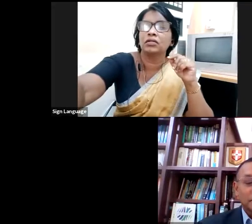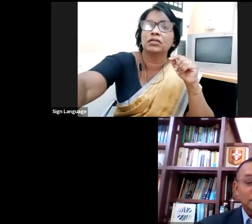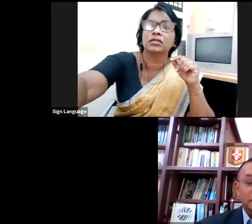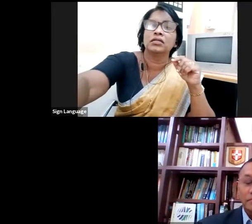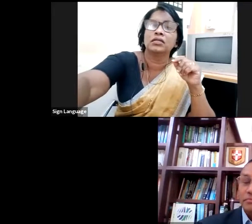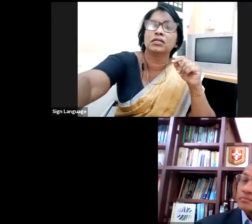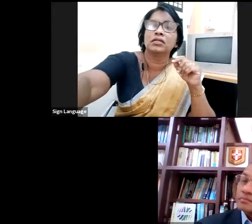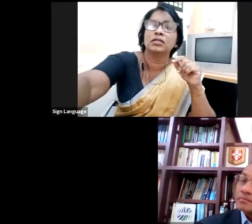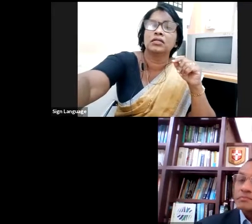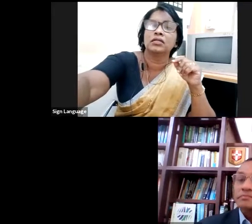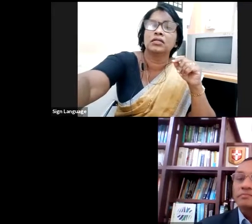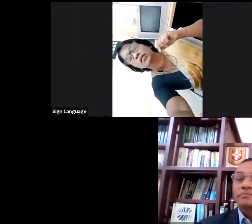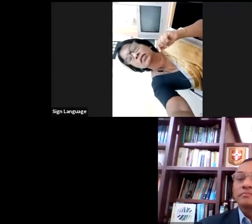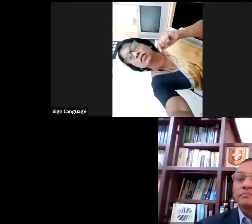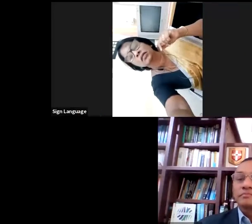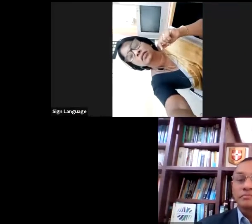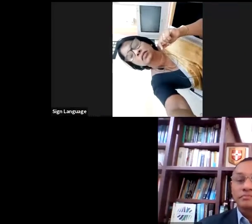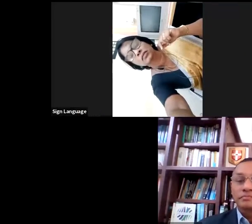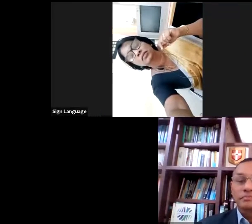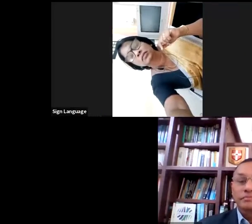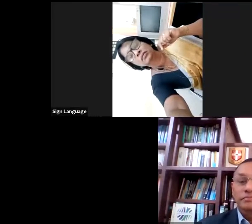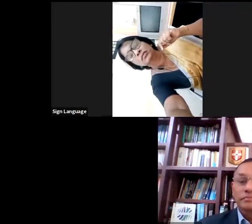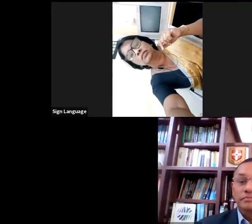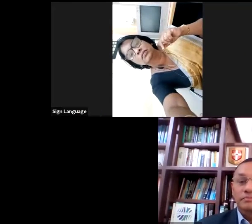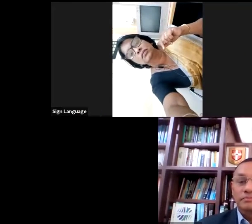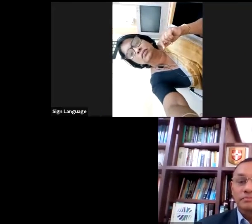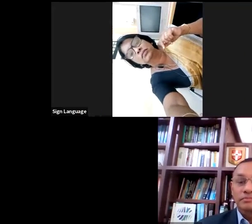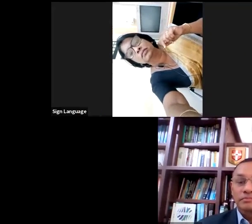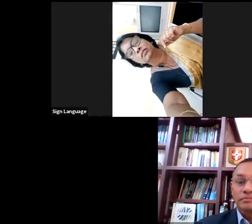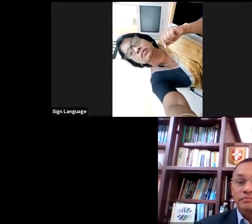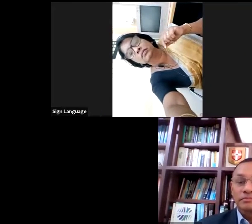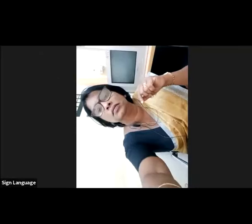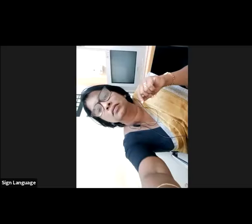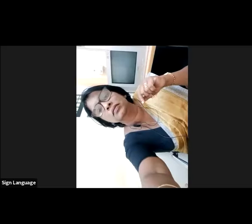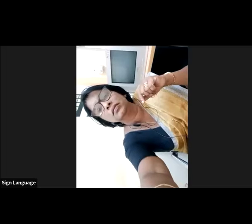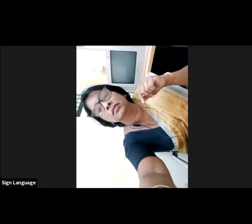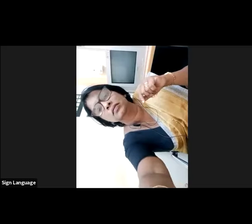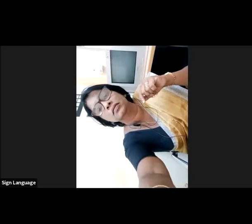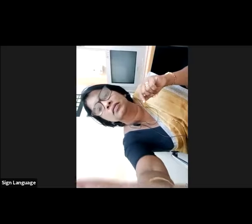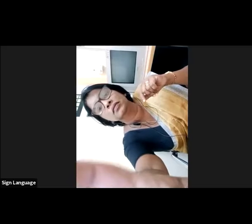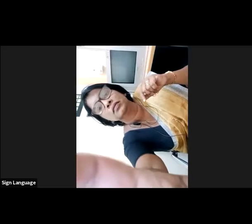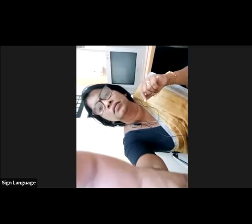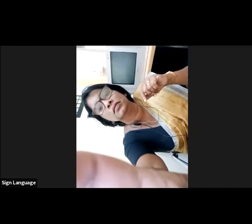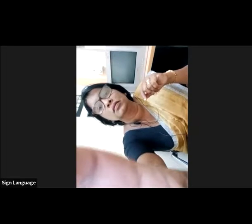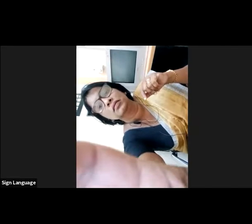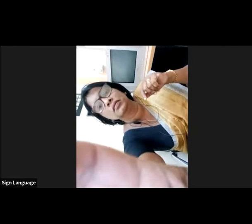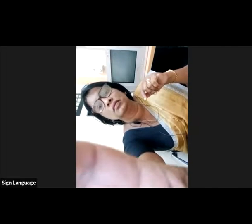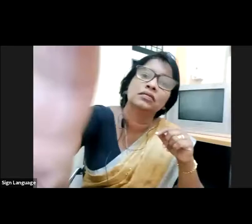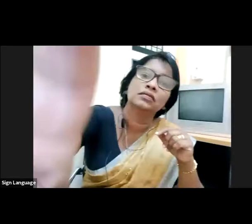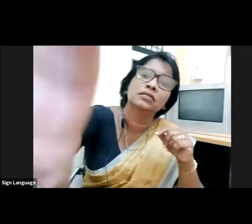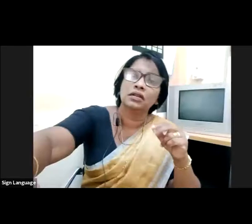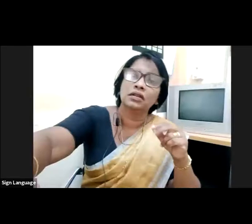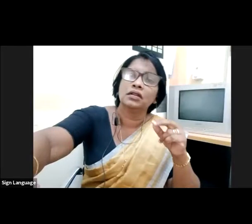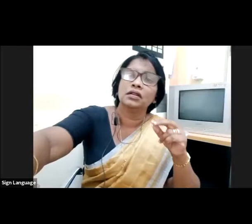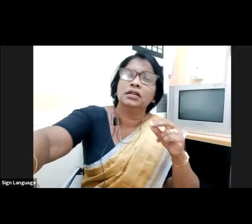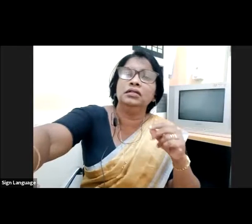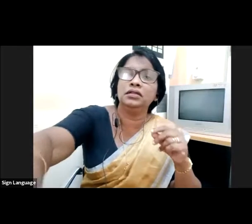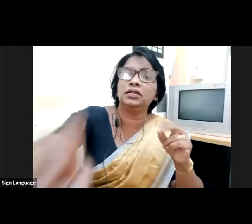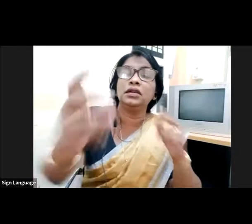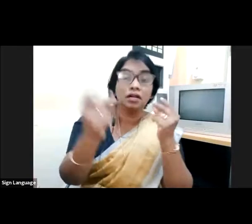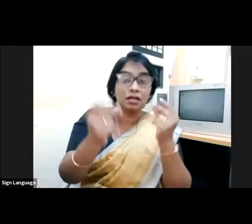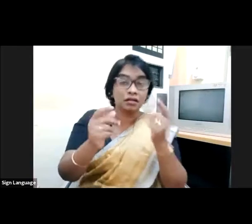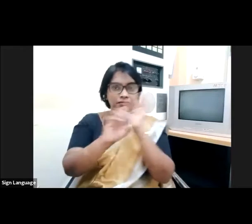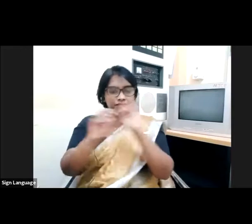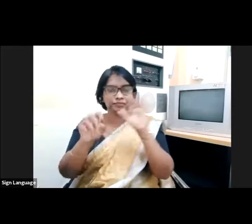community, I would like to first start off with a little background on